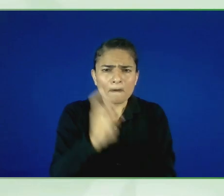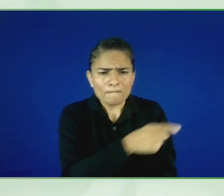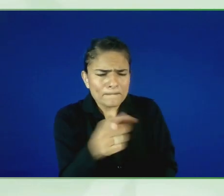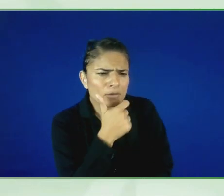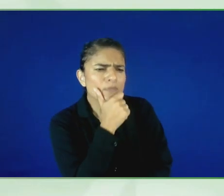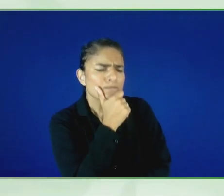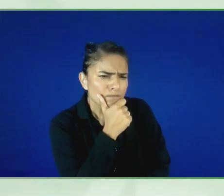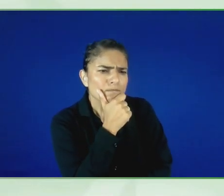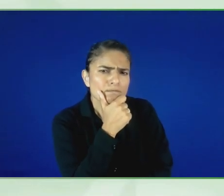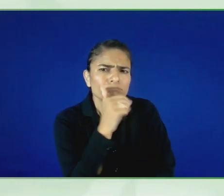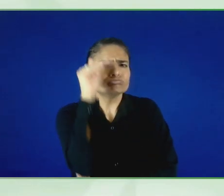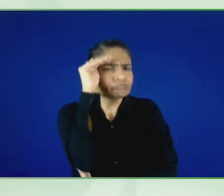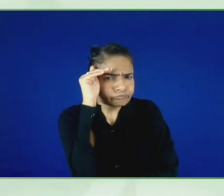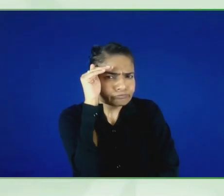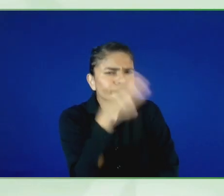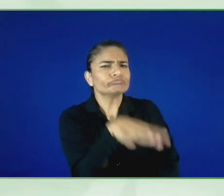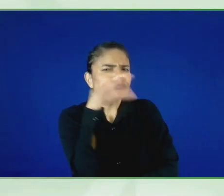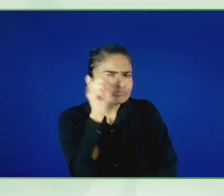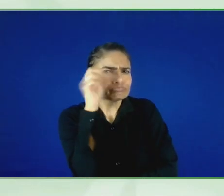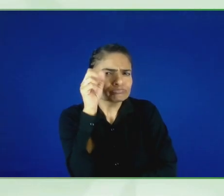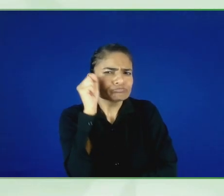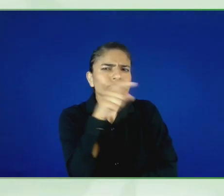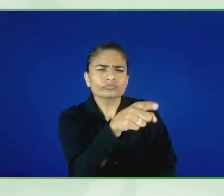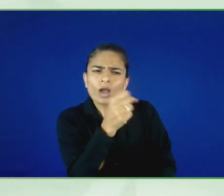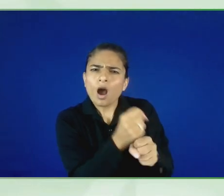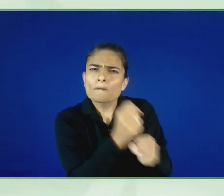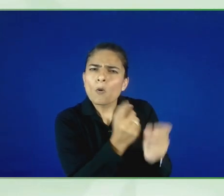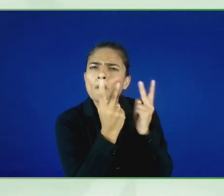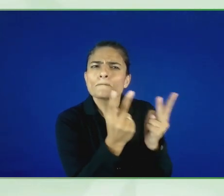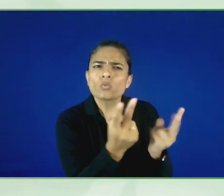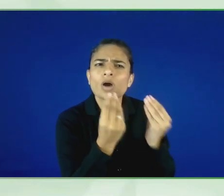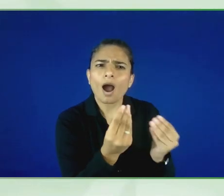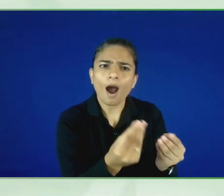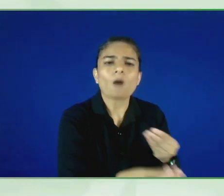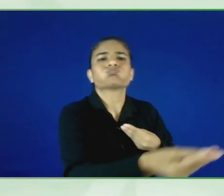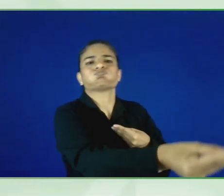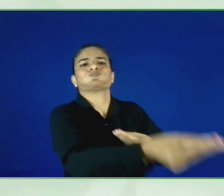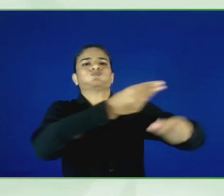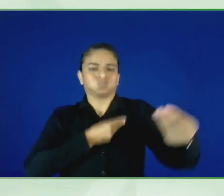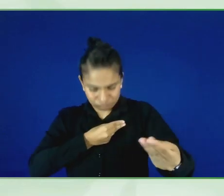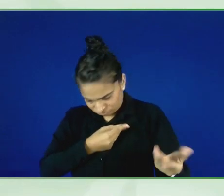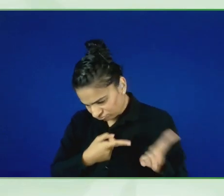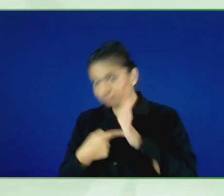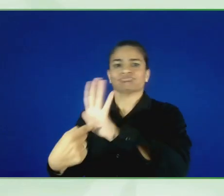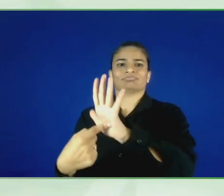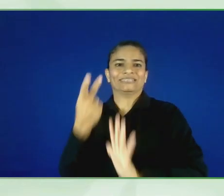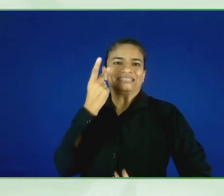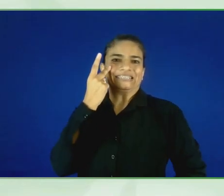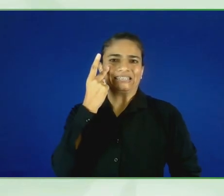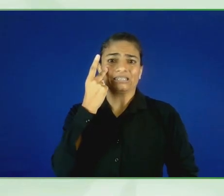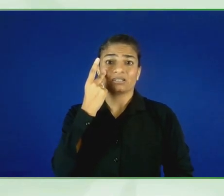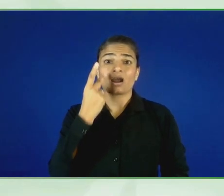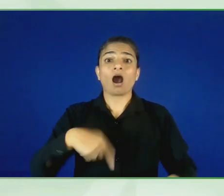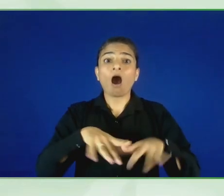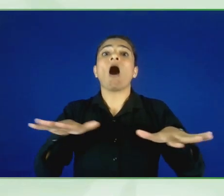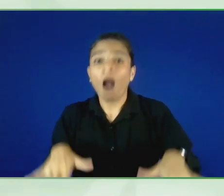course, result orientation. So we should not fall into this trap to go for the strongest leader. We should go for the